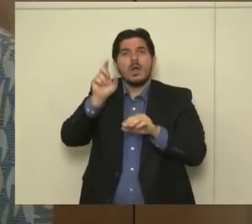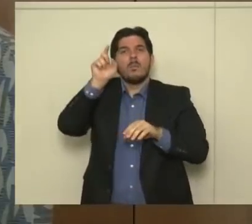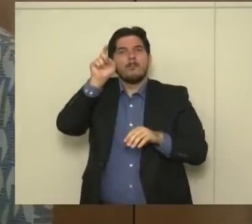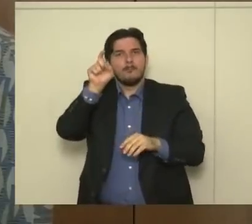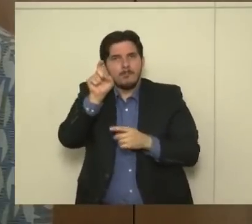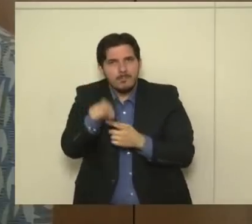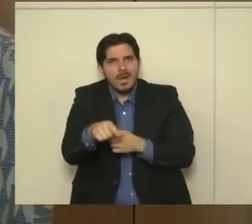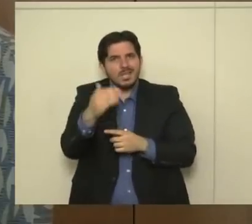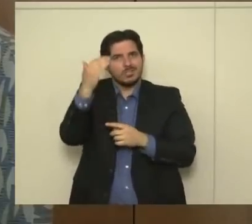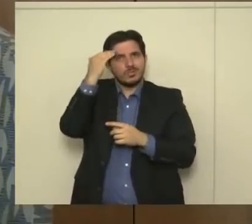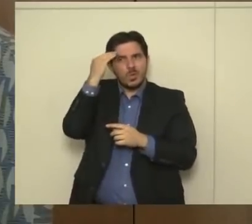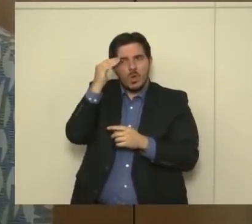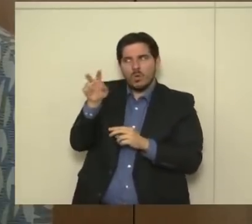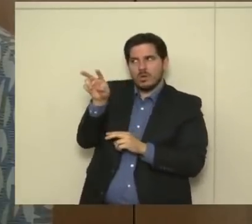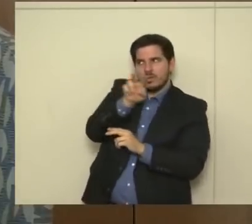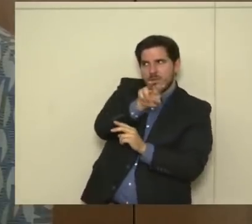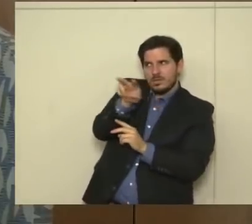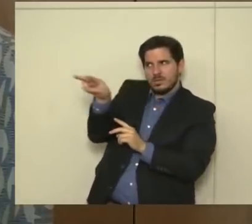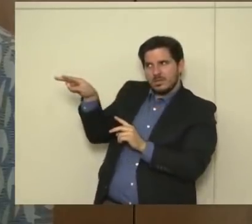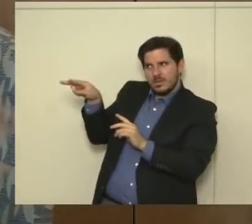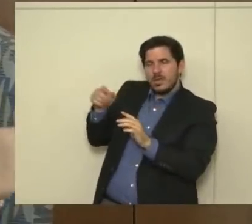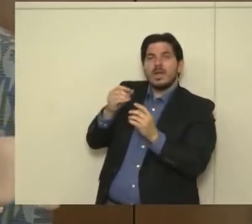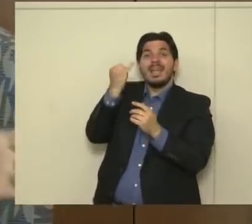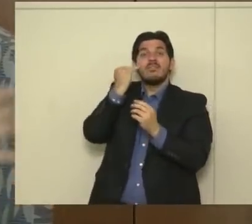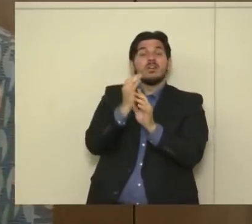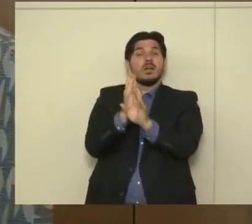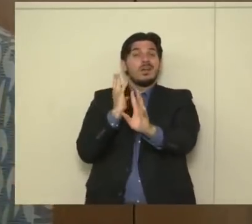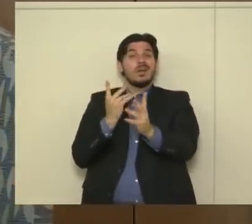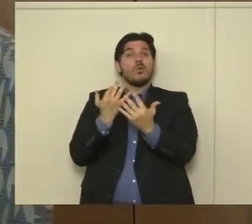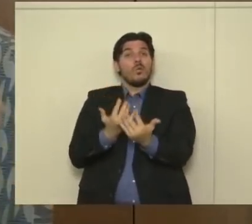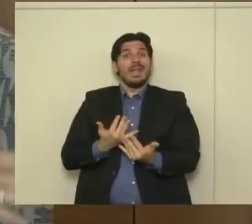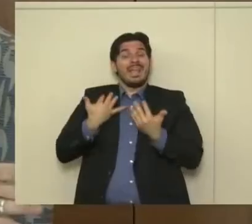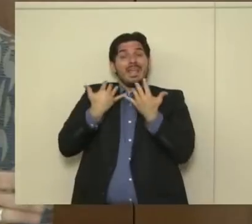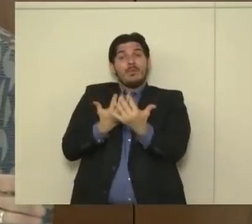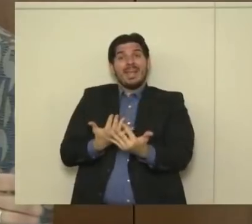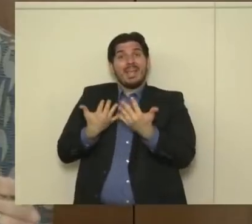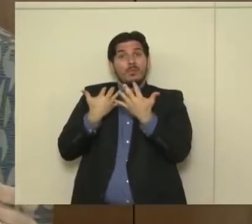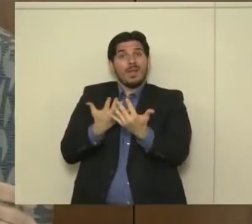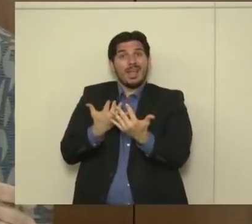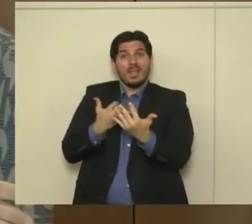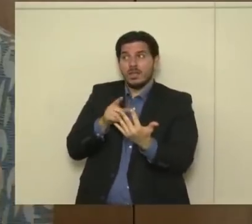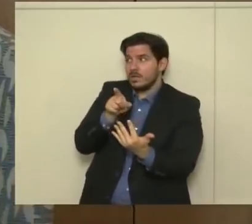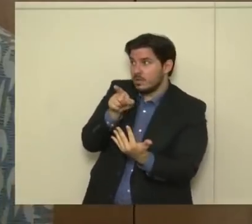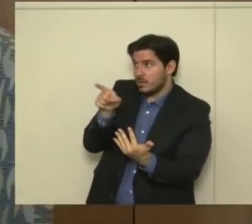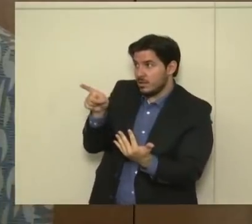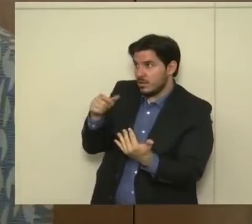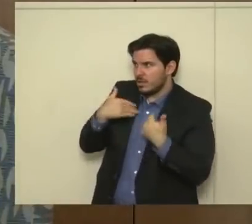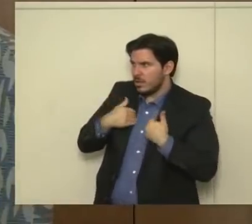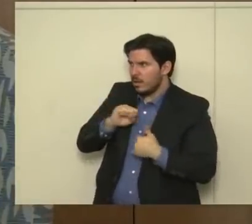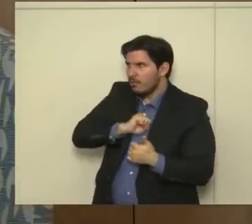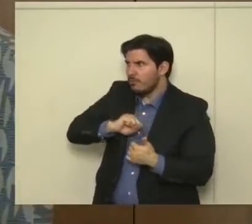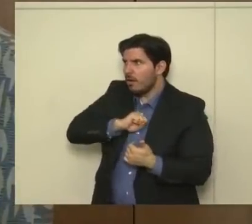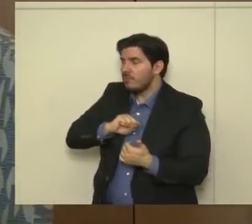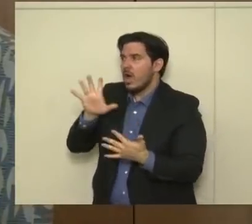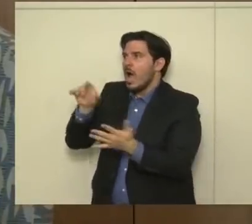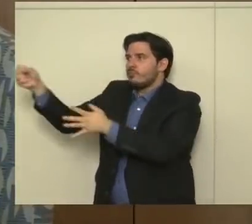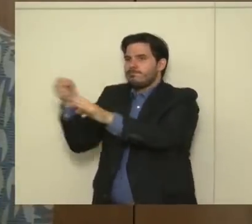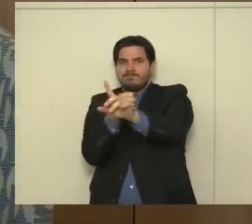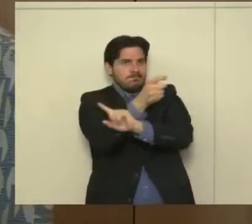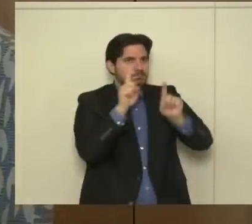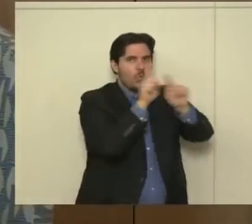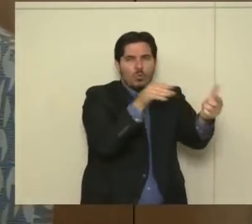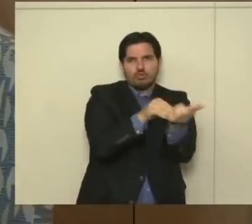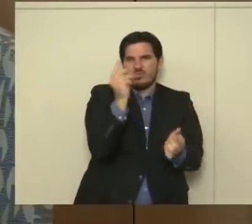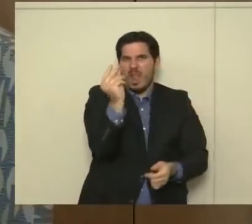while you're in line. If you're having respiratory issues, we want you to see a provider immediately. The Department of